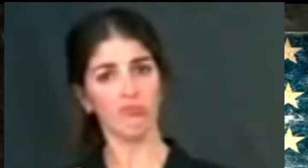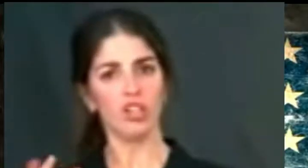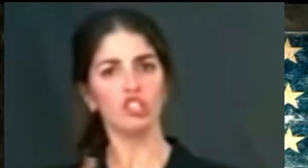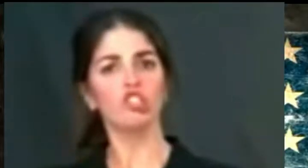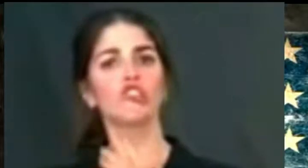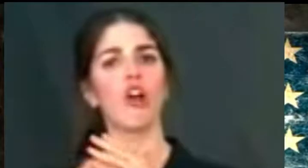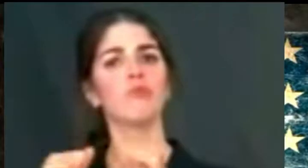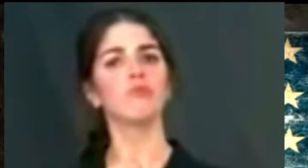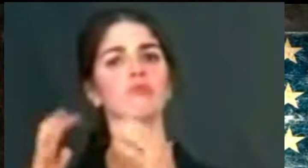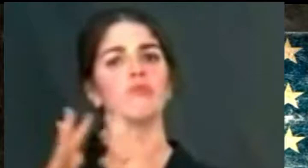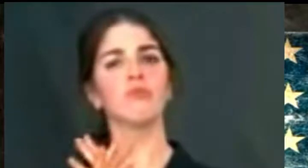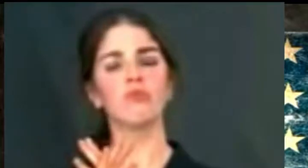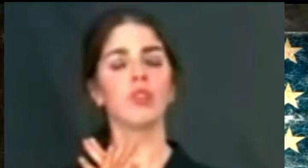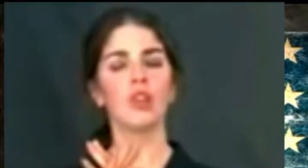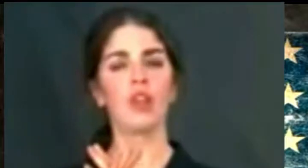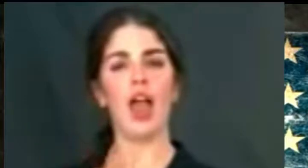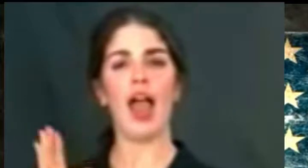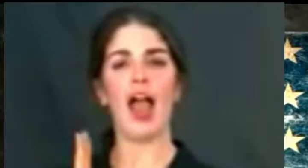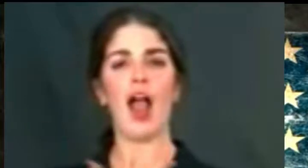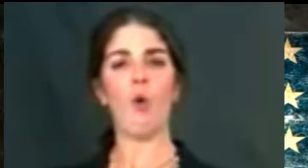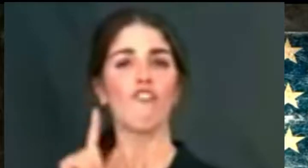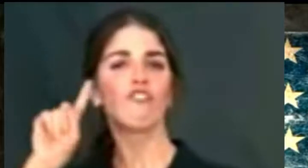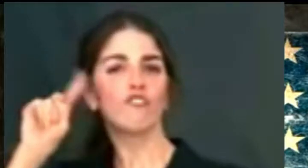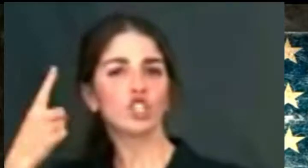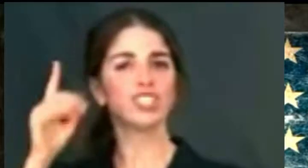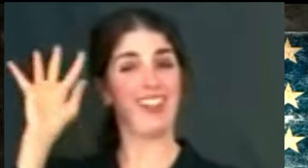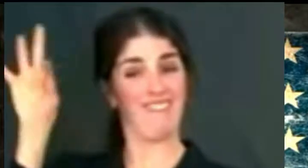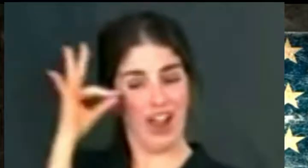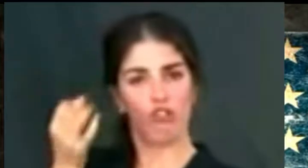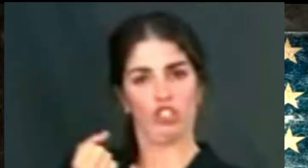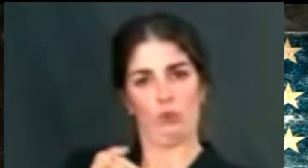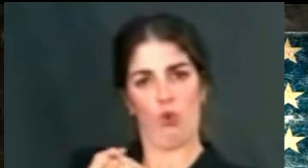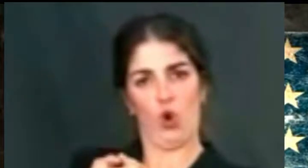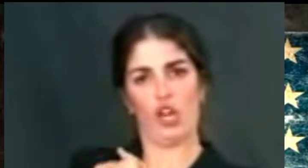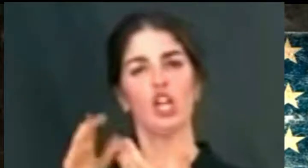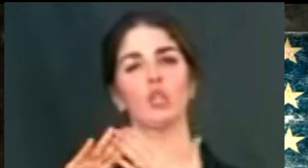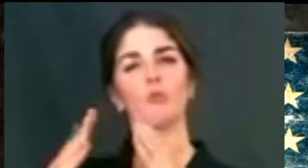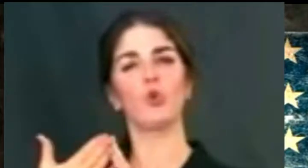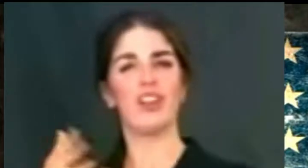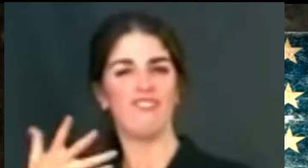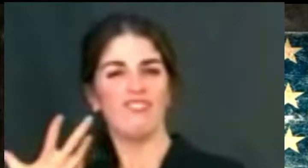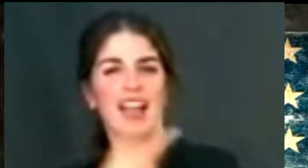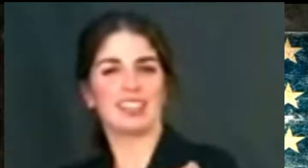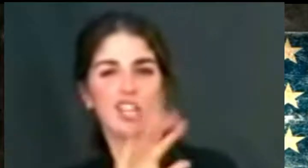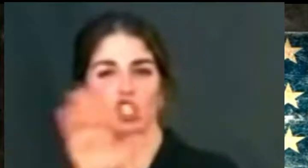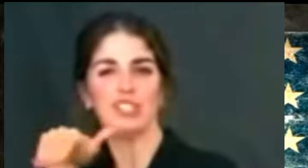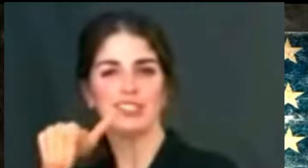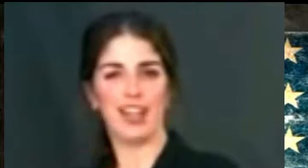states that what they did was replaced the slide and the slide cover.